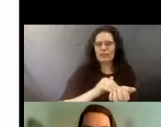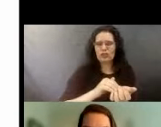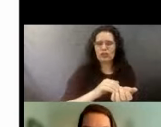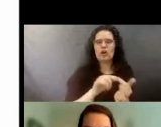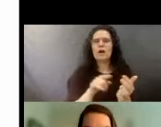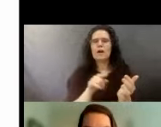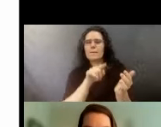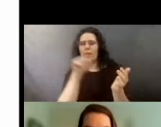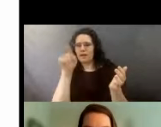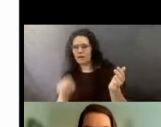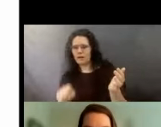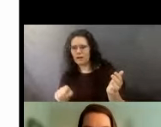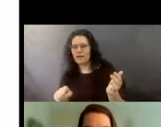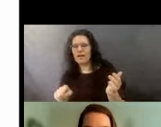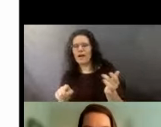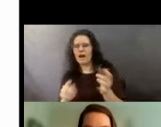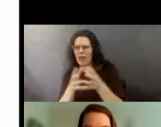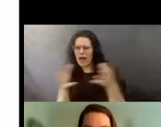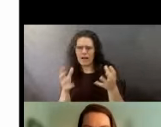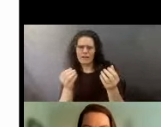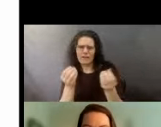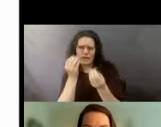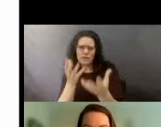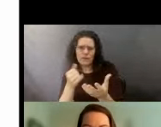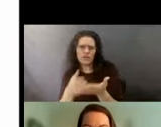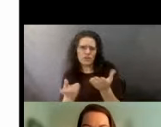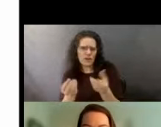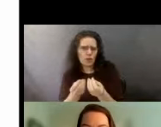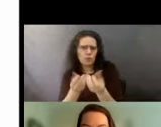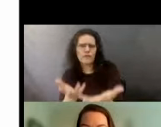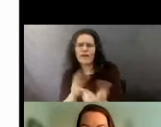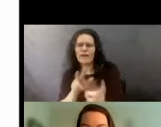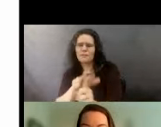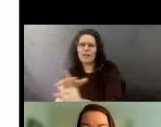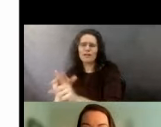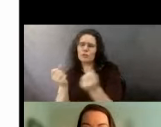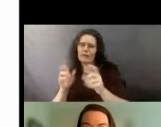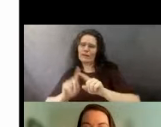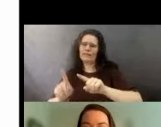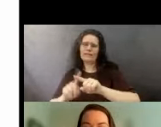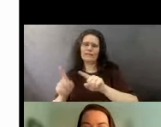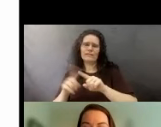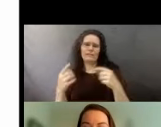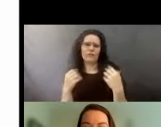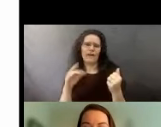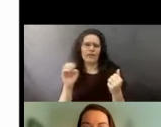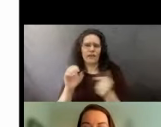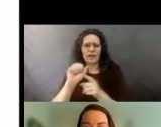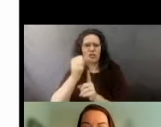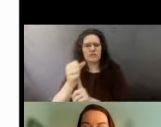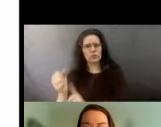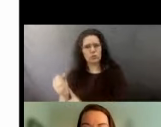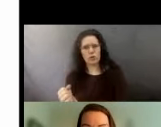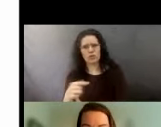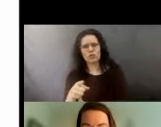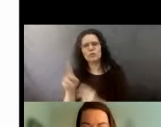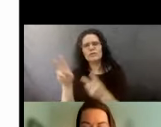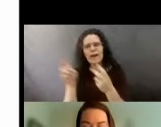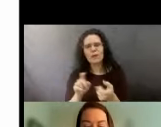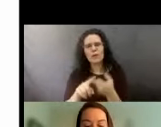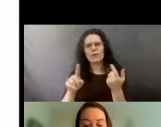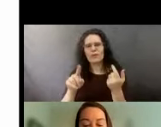information, if not most of it, is applicable across different healthcare settings. So we encourage you to, again, download it and utilize it for building